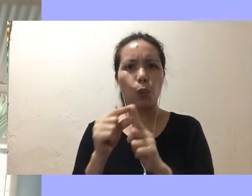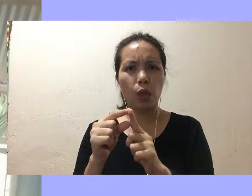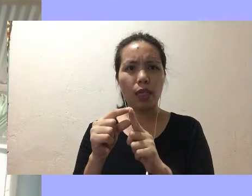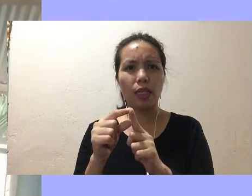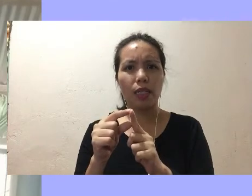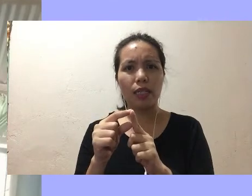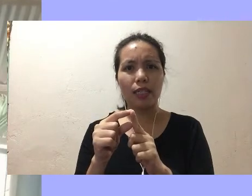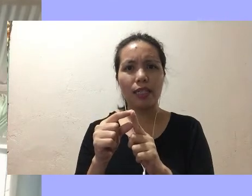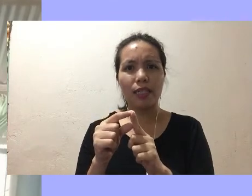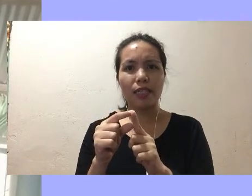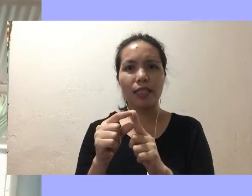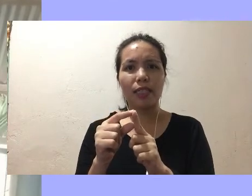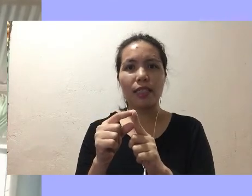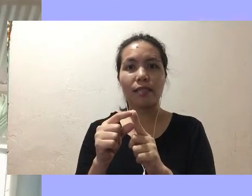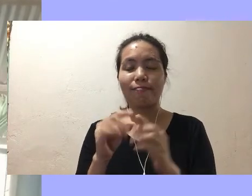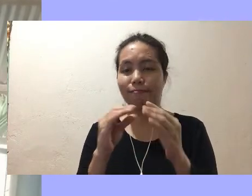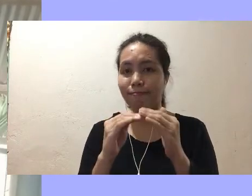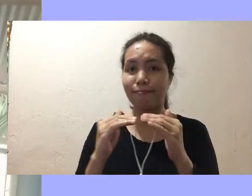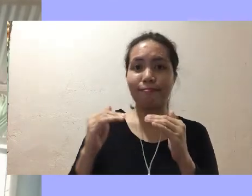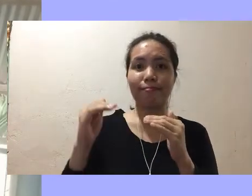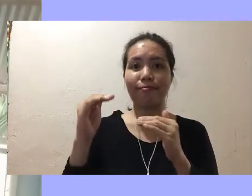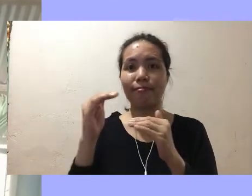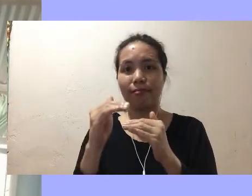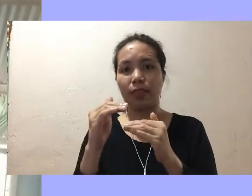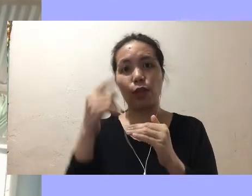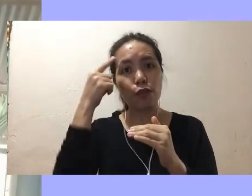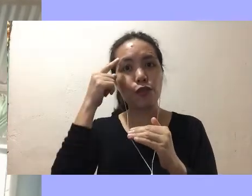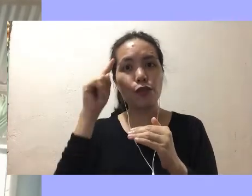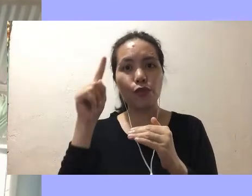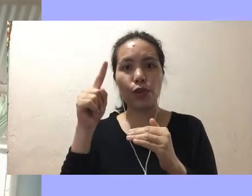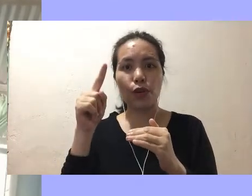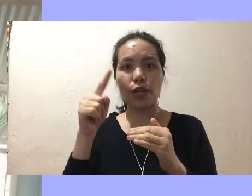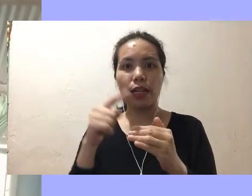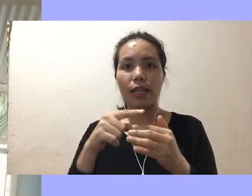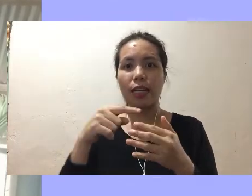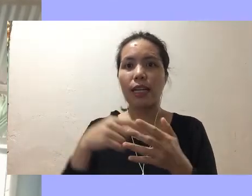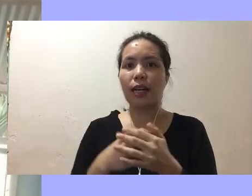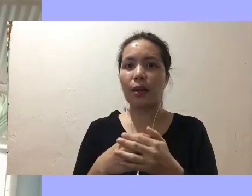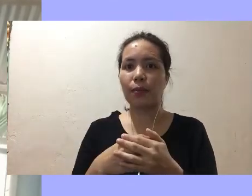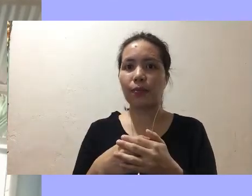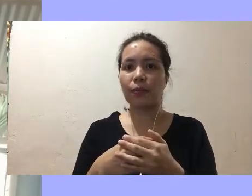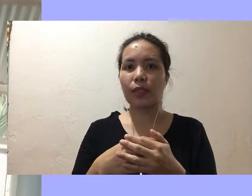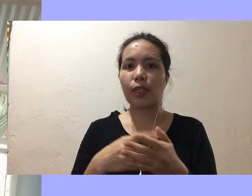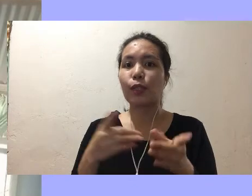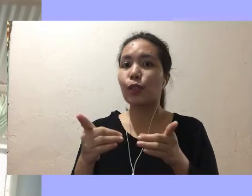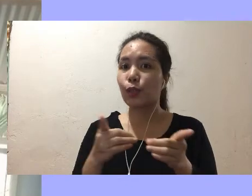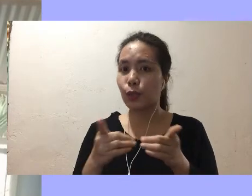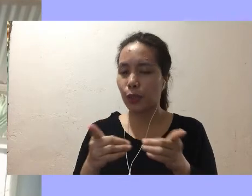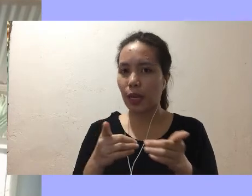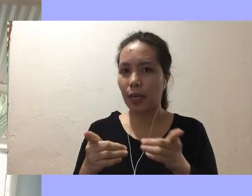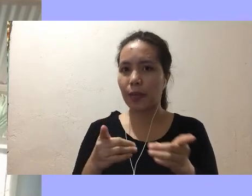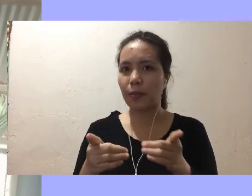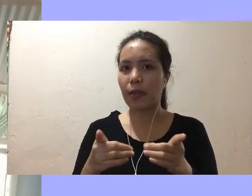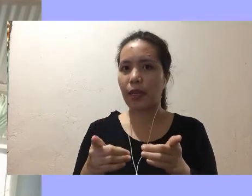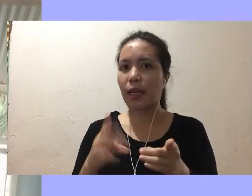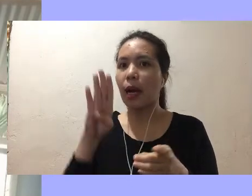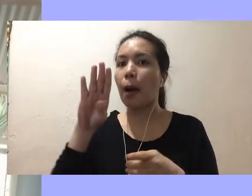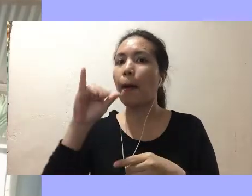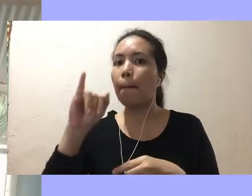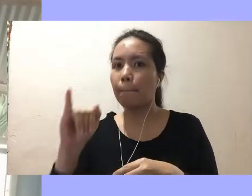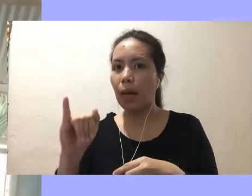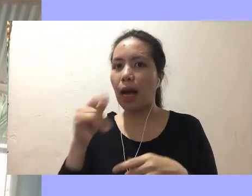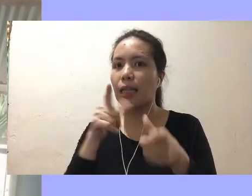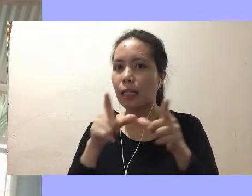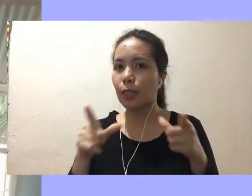the term language dominance is used in the literature either for describing the relative proficiency of